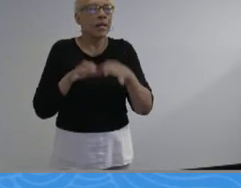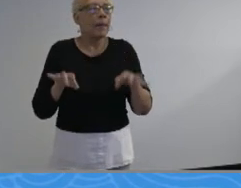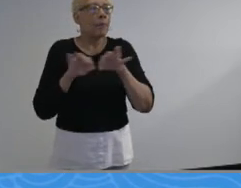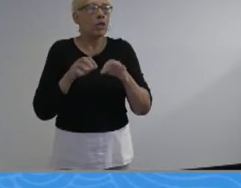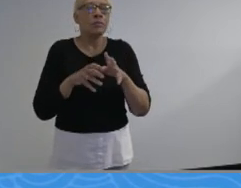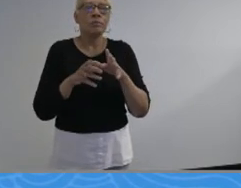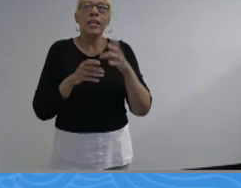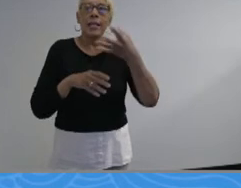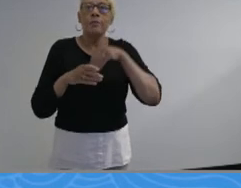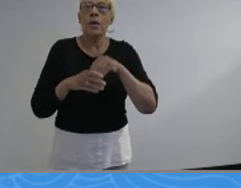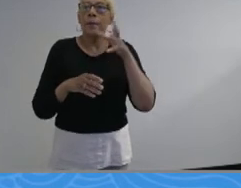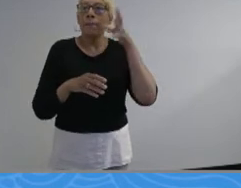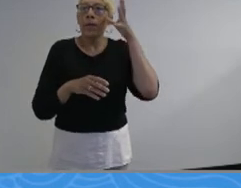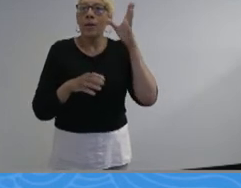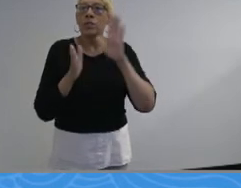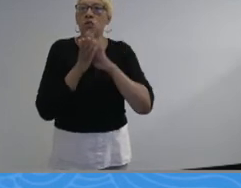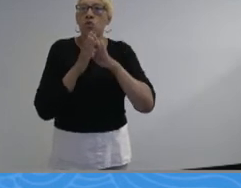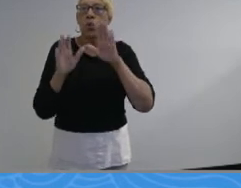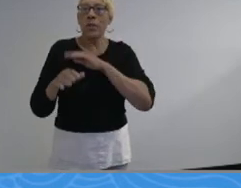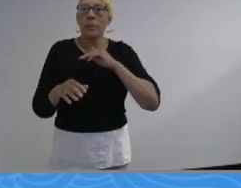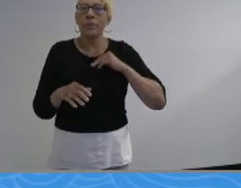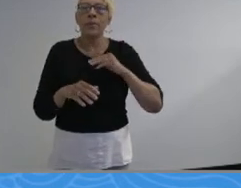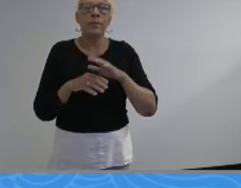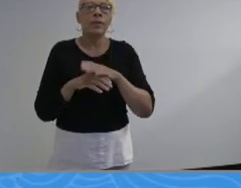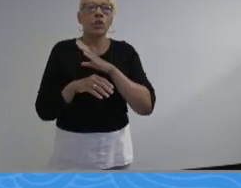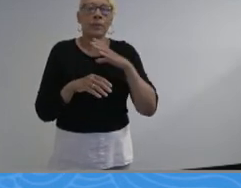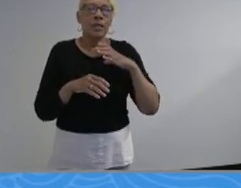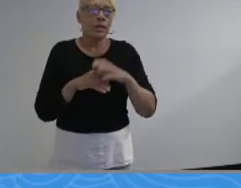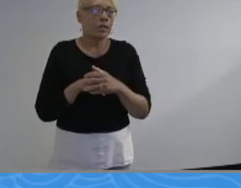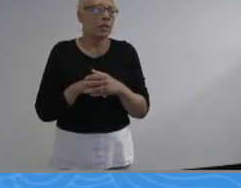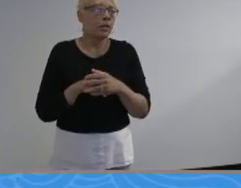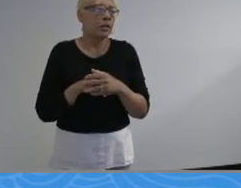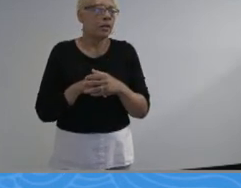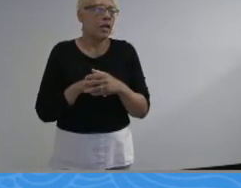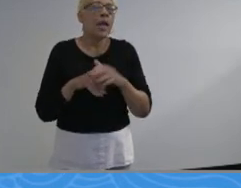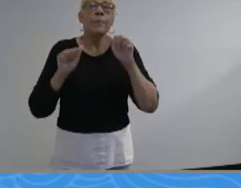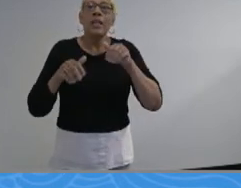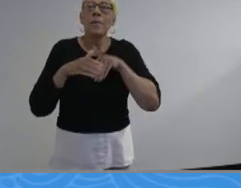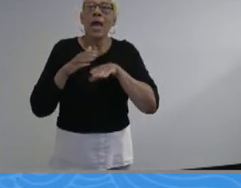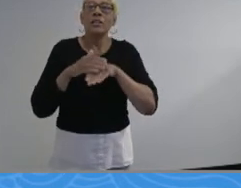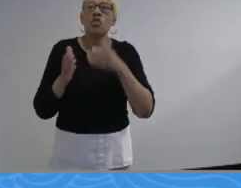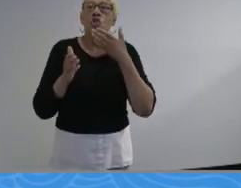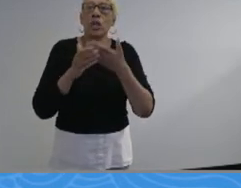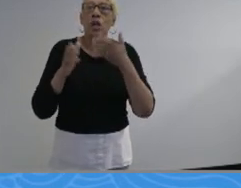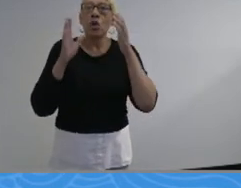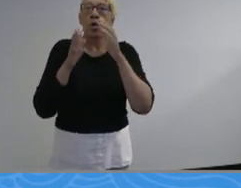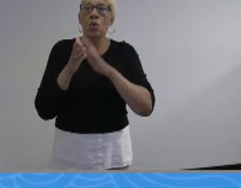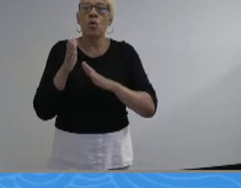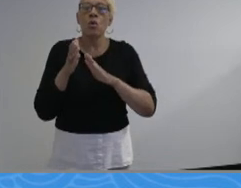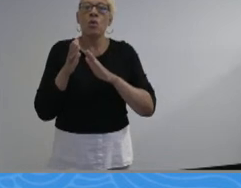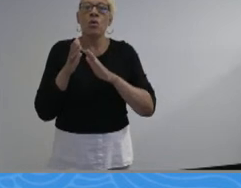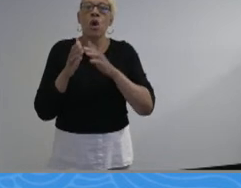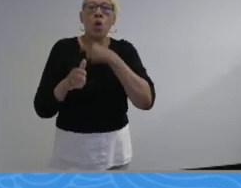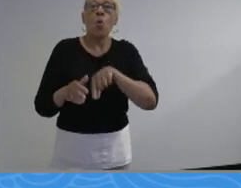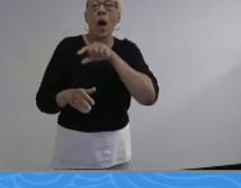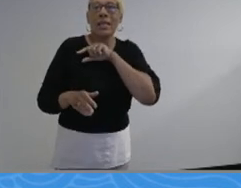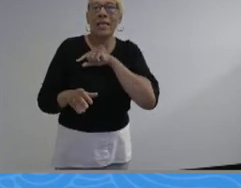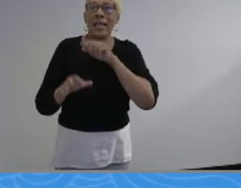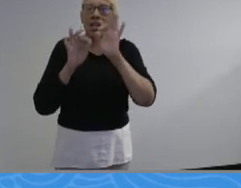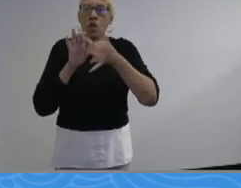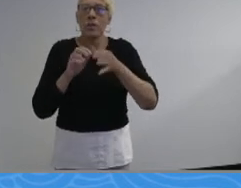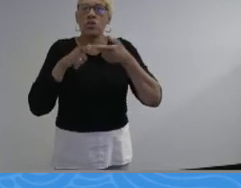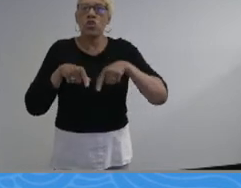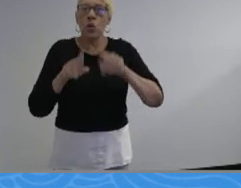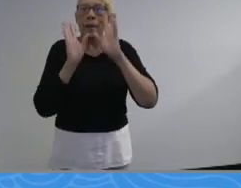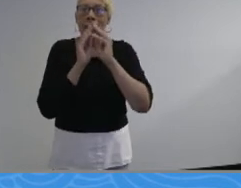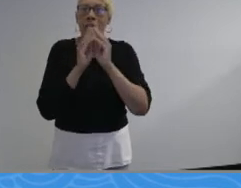parents in school committees and at the district level, problems with accessing good quality simultaneous interpretation during meetings. We